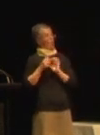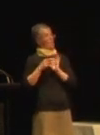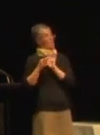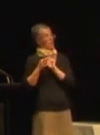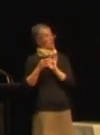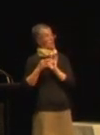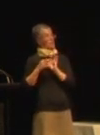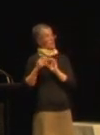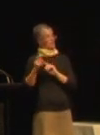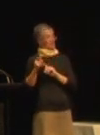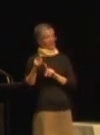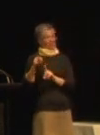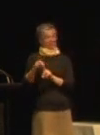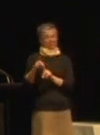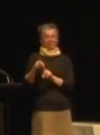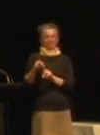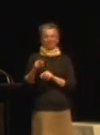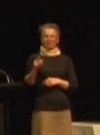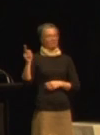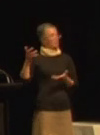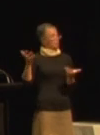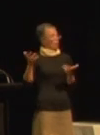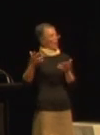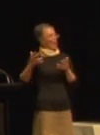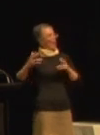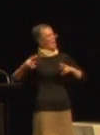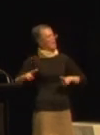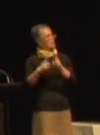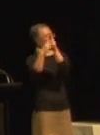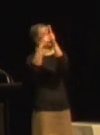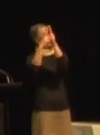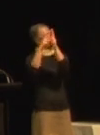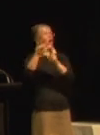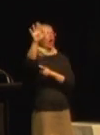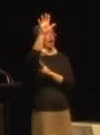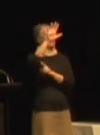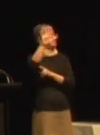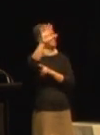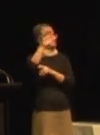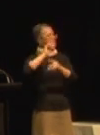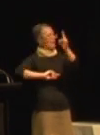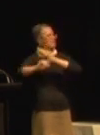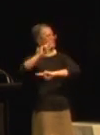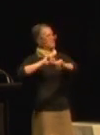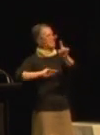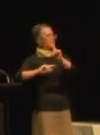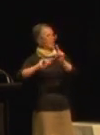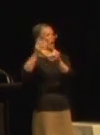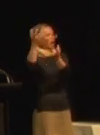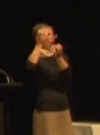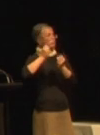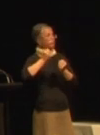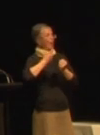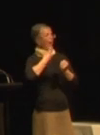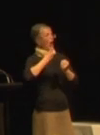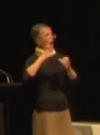Olafur Eliasson. In the Paris Climate Summit, he brought icebergs from the Arctic and parked them on the streets of